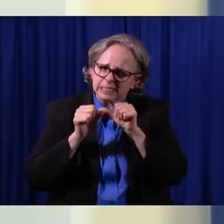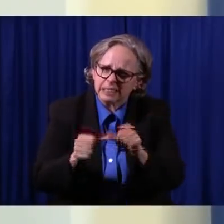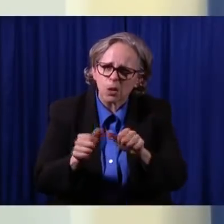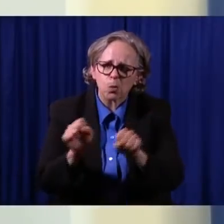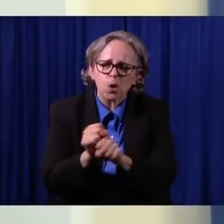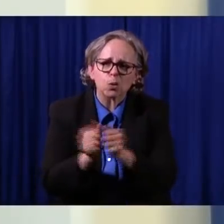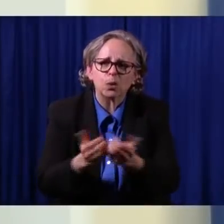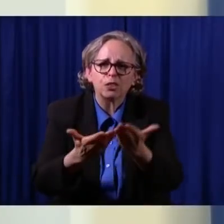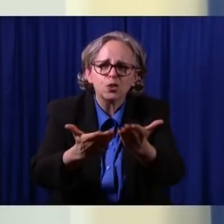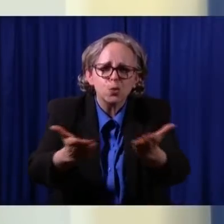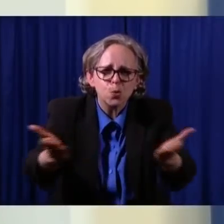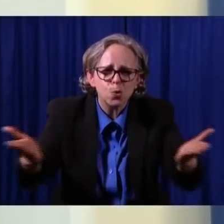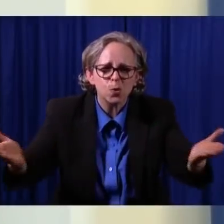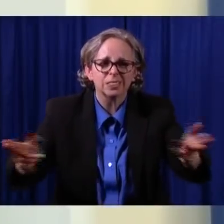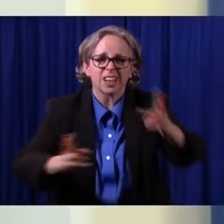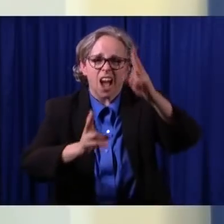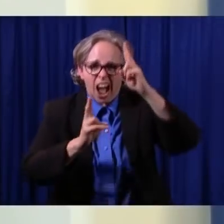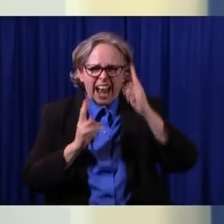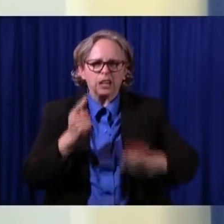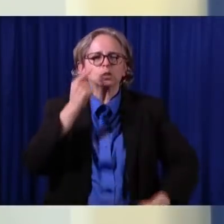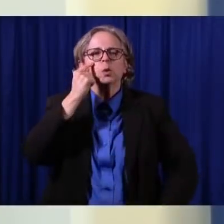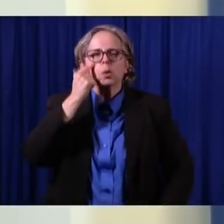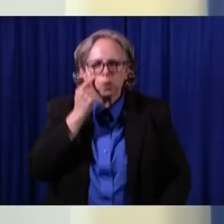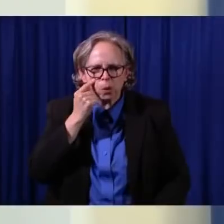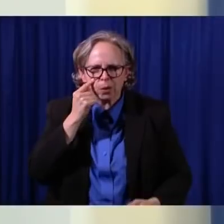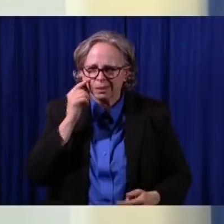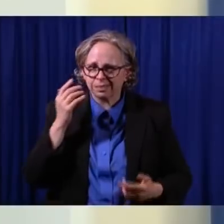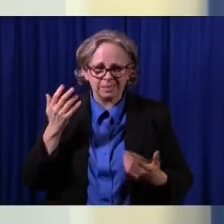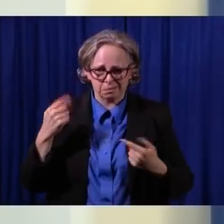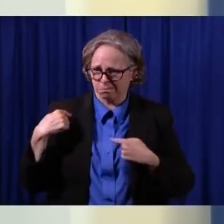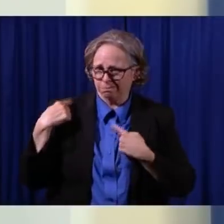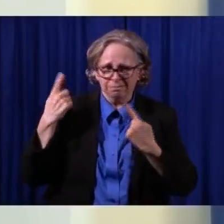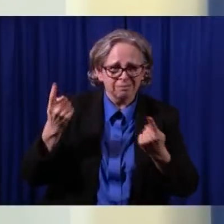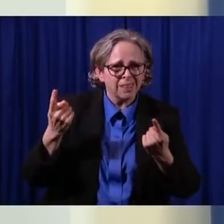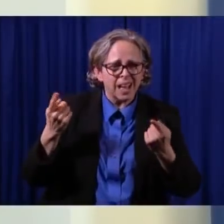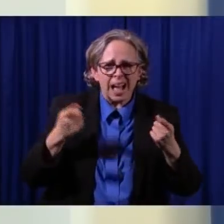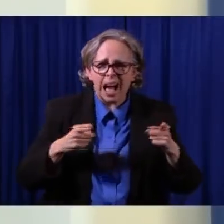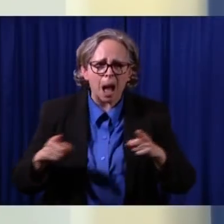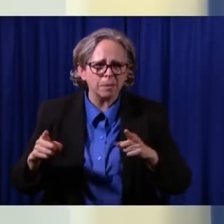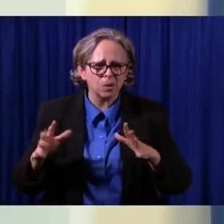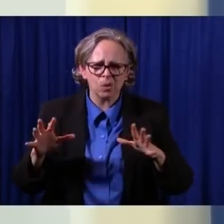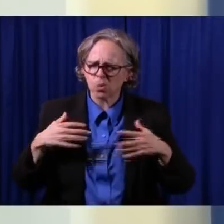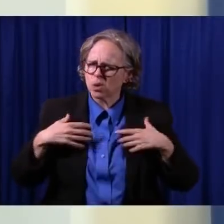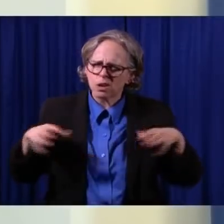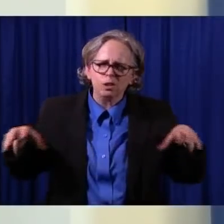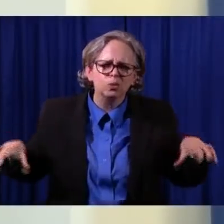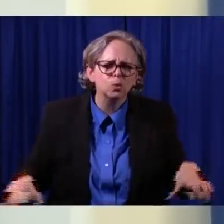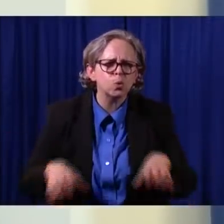already, what you are doing right now to get back into our lives and do so as safely